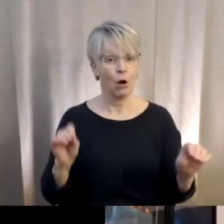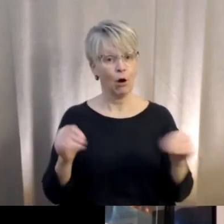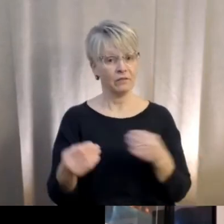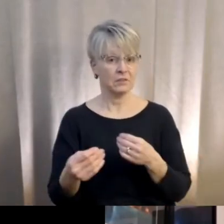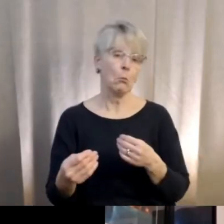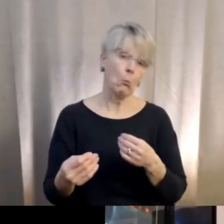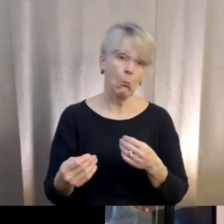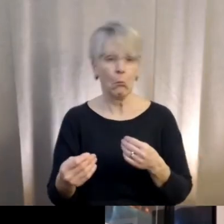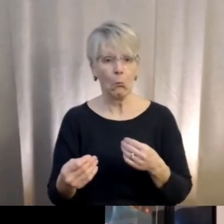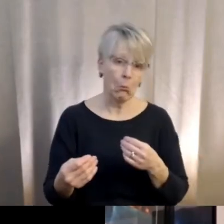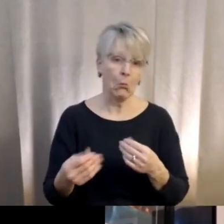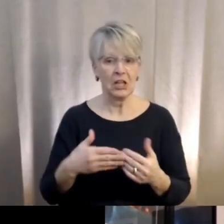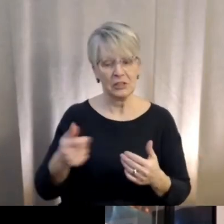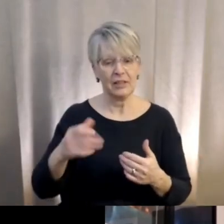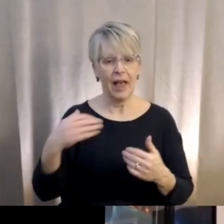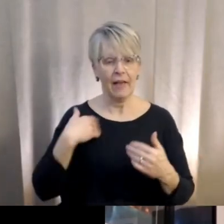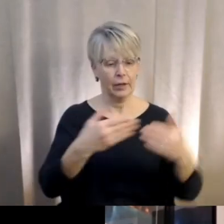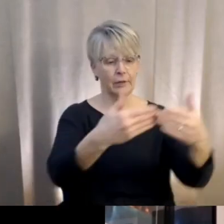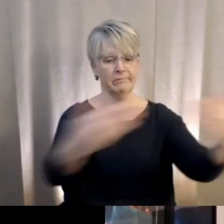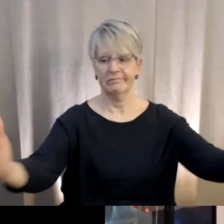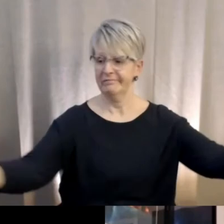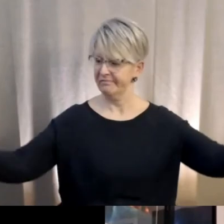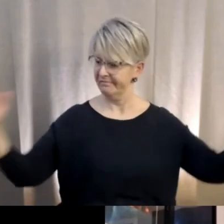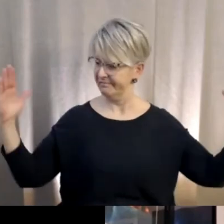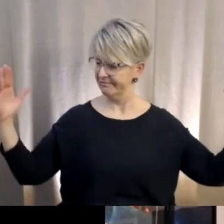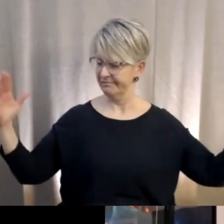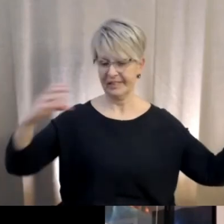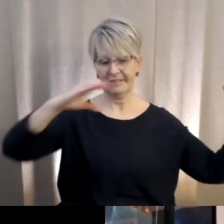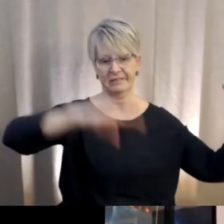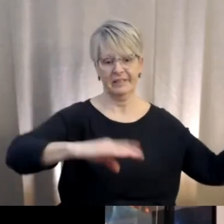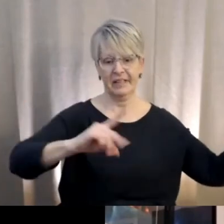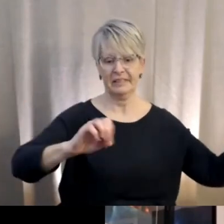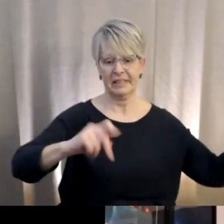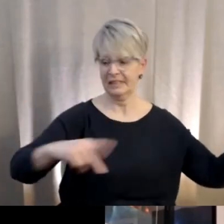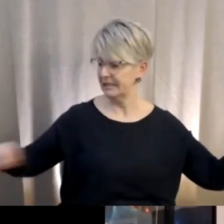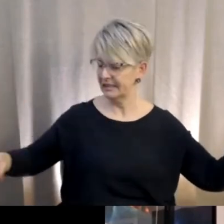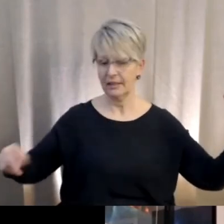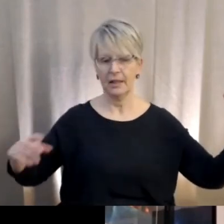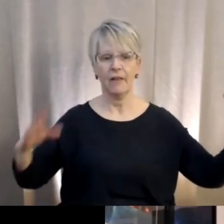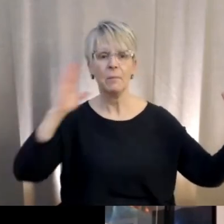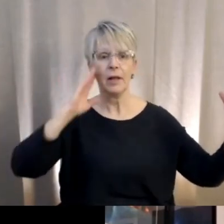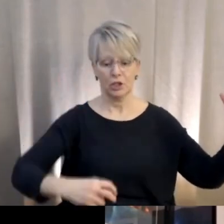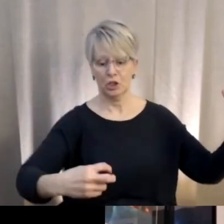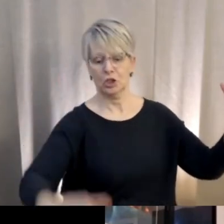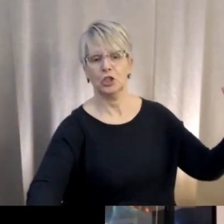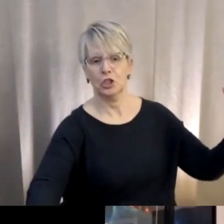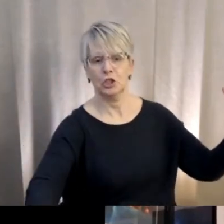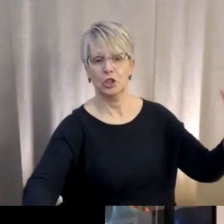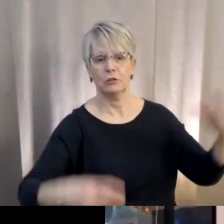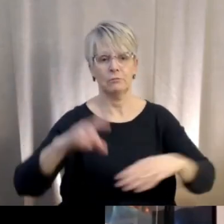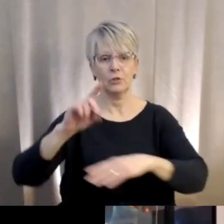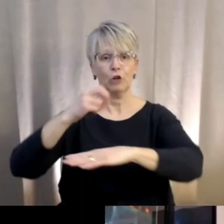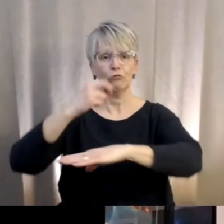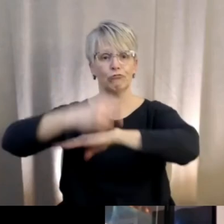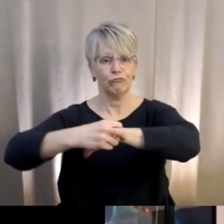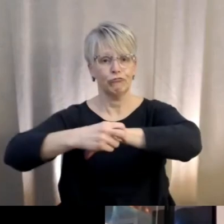lot easier because if you had like a cubicle per se, and a desk, you know, you have a dog bed under your desk and the dog lays there unless, you know, you